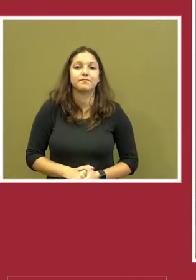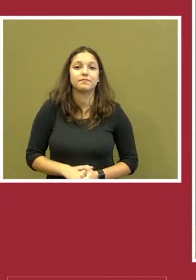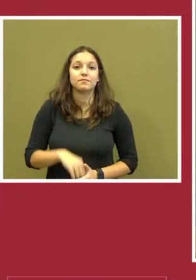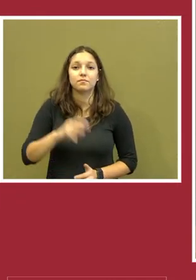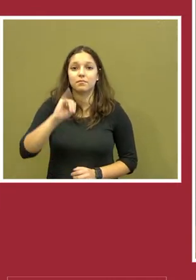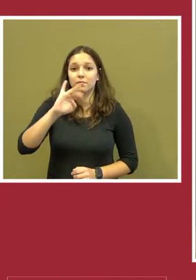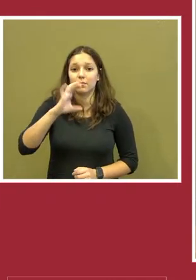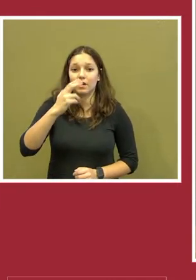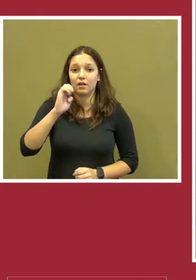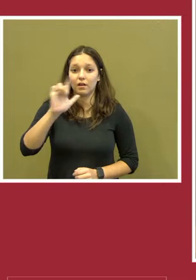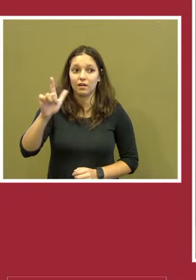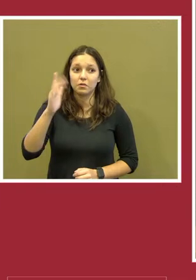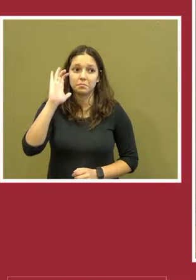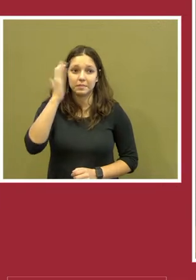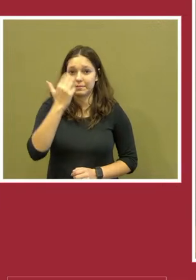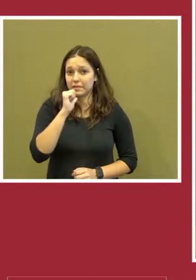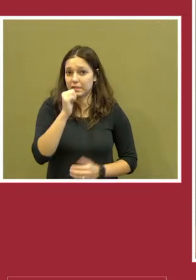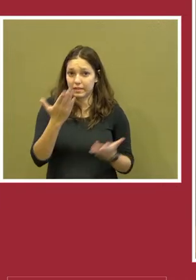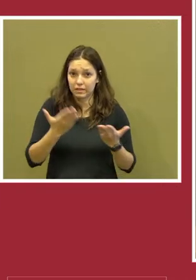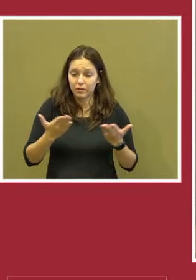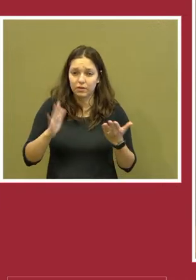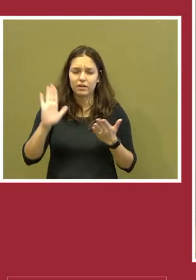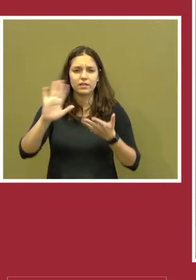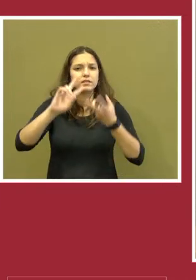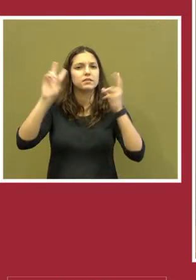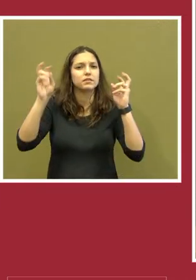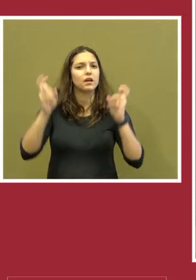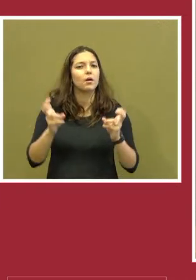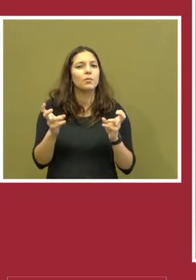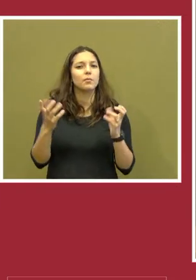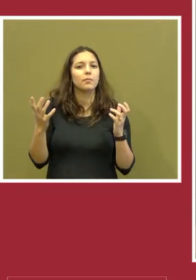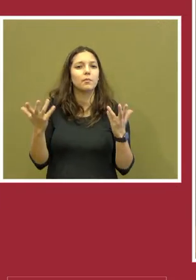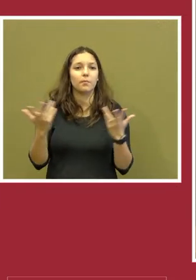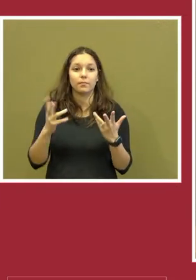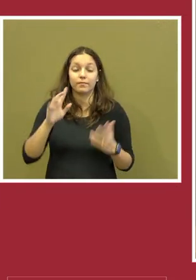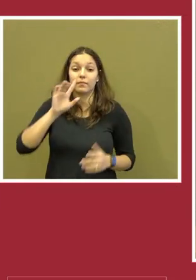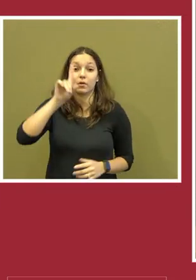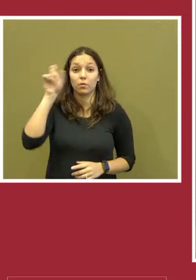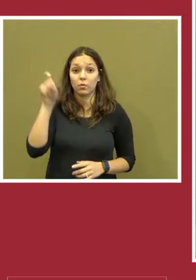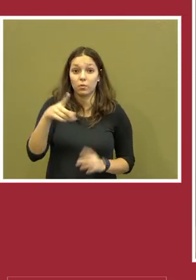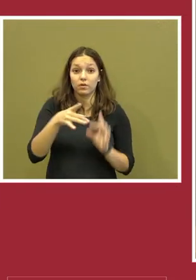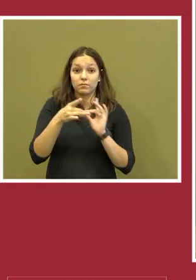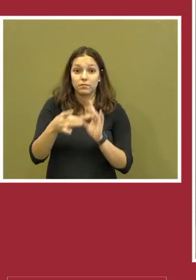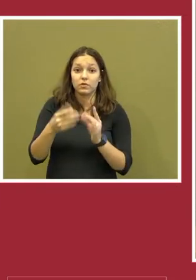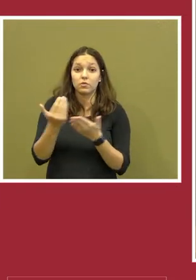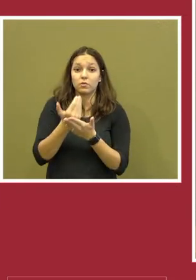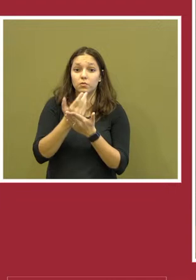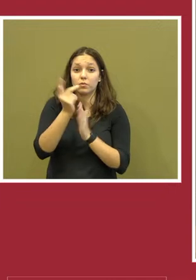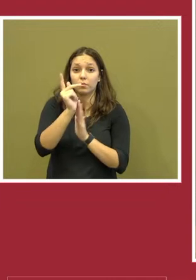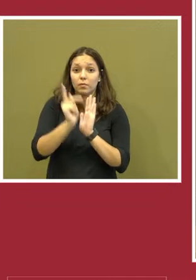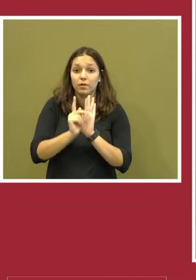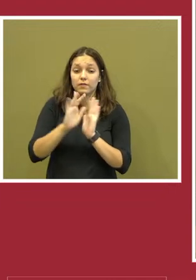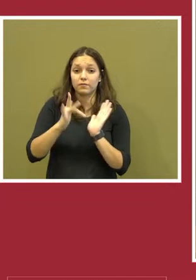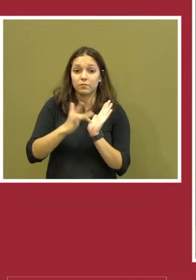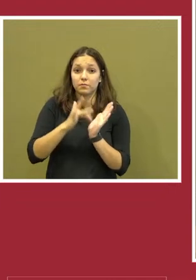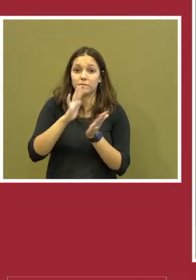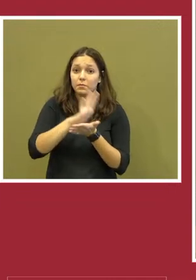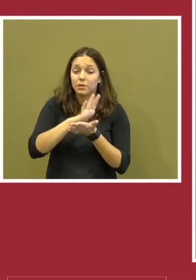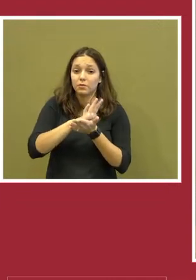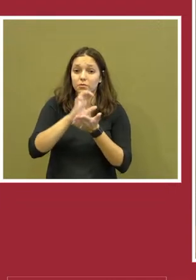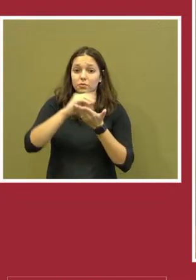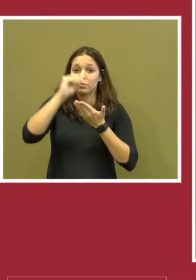Michael appears not to be here. His topic was a question about the new policy that middle school